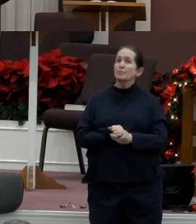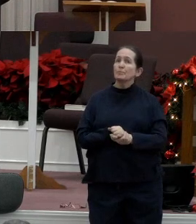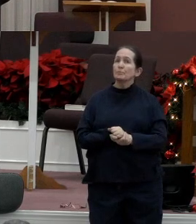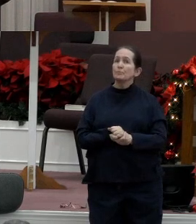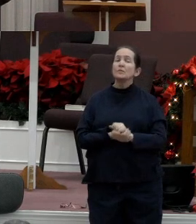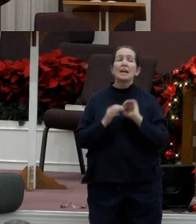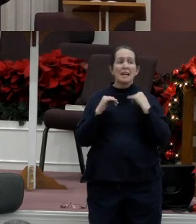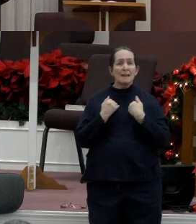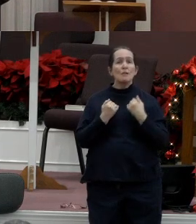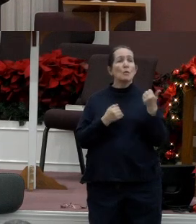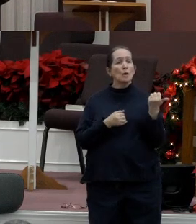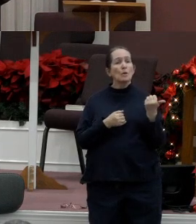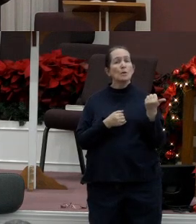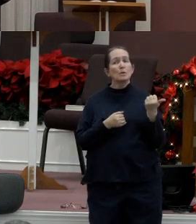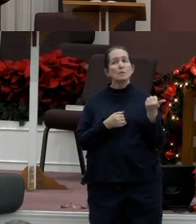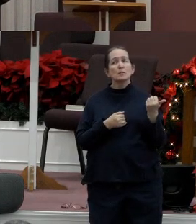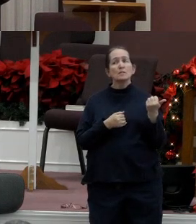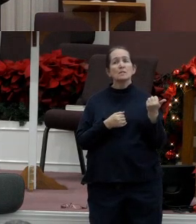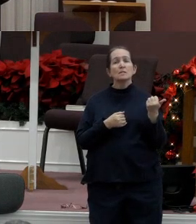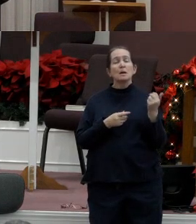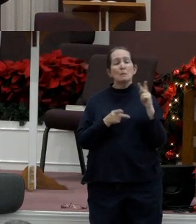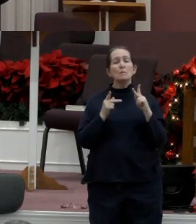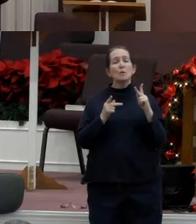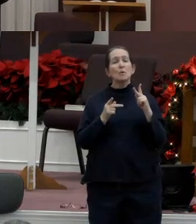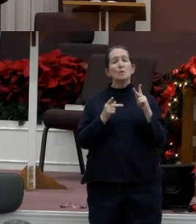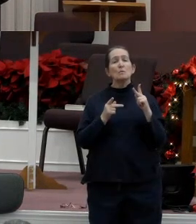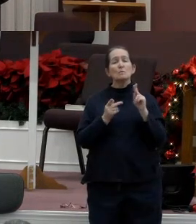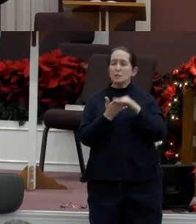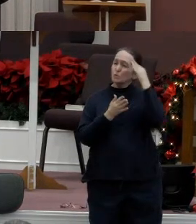and how others can come to know the same.